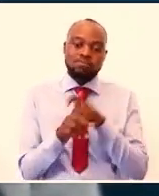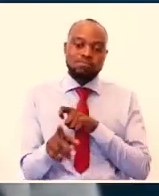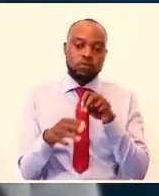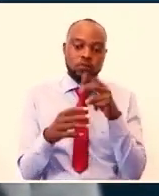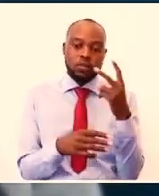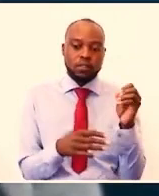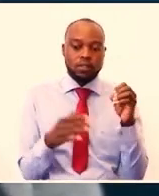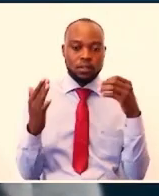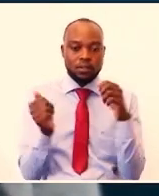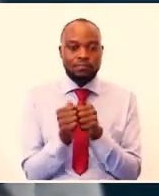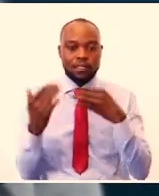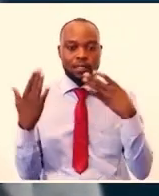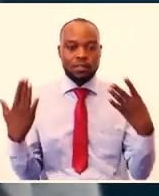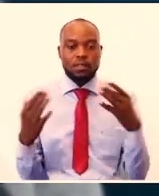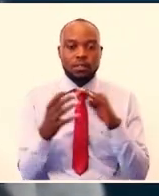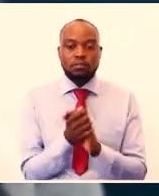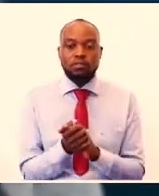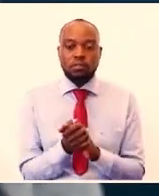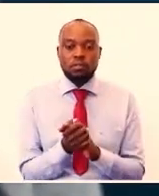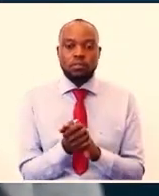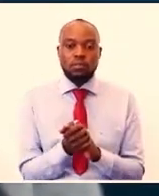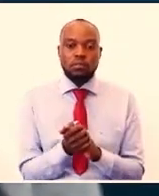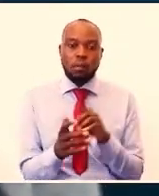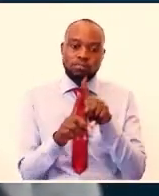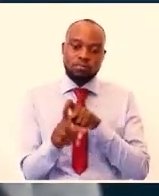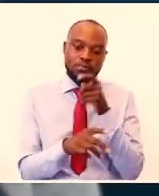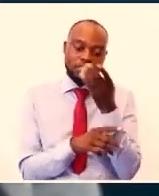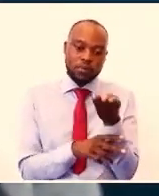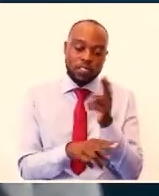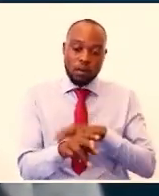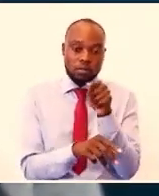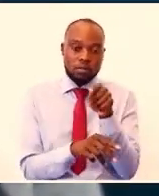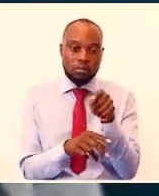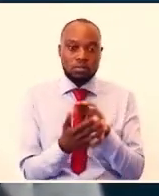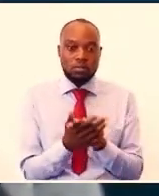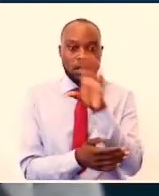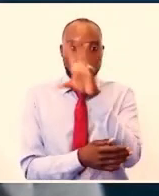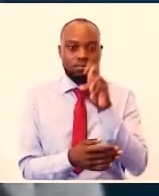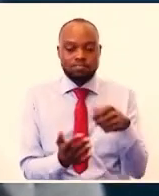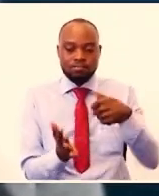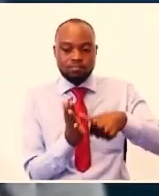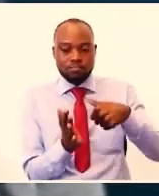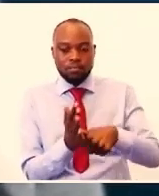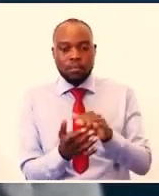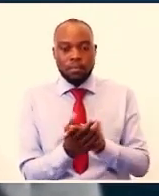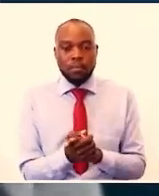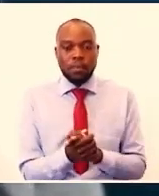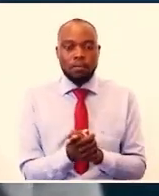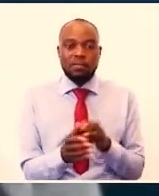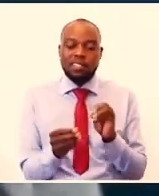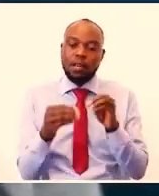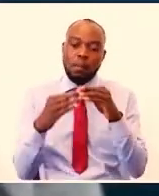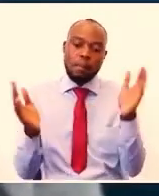At that time, the preponderance of Africa's debt was owed to multilateral